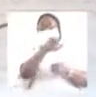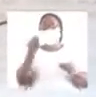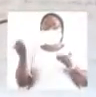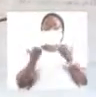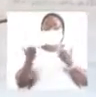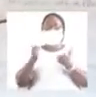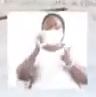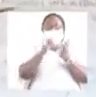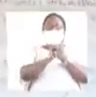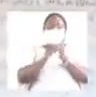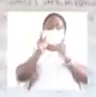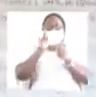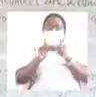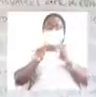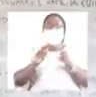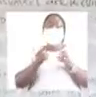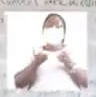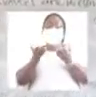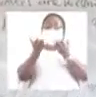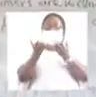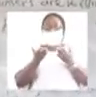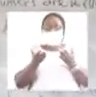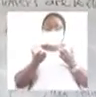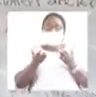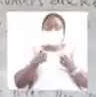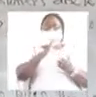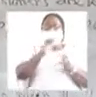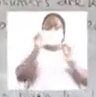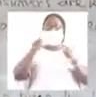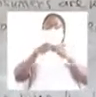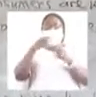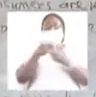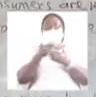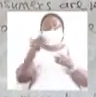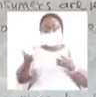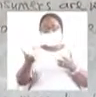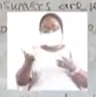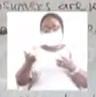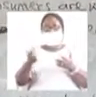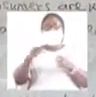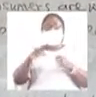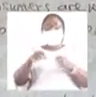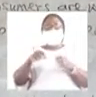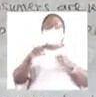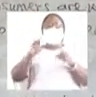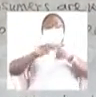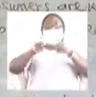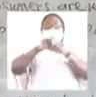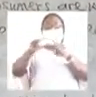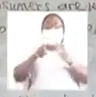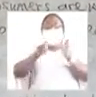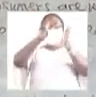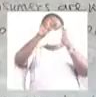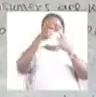services that consumers are willing and able to buy at alternative prices over